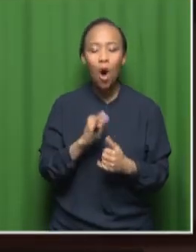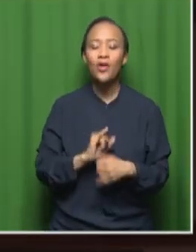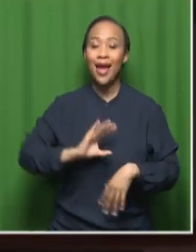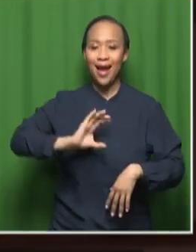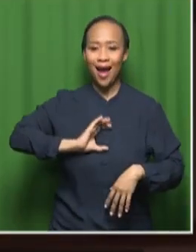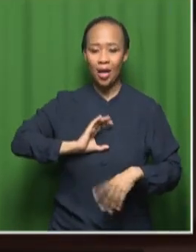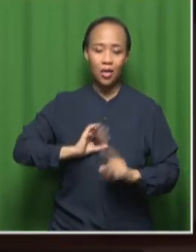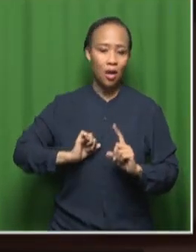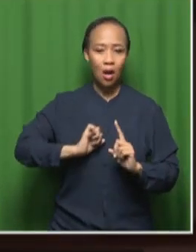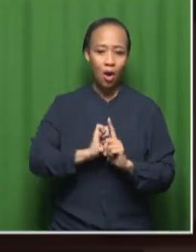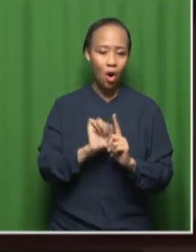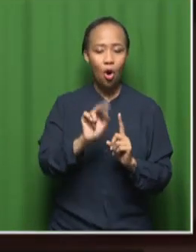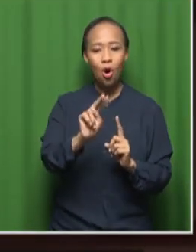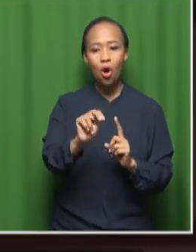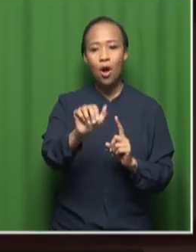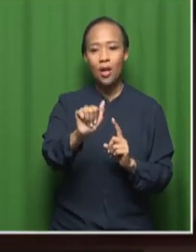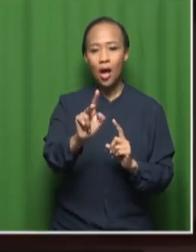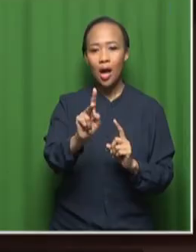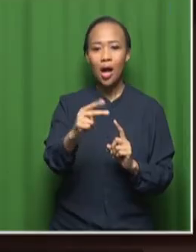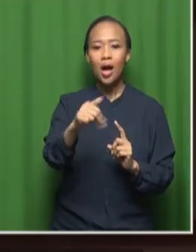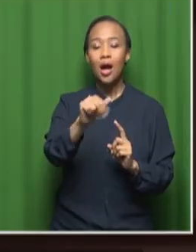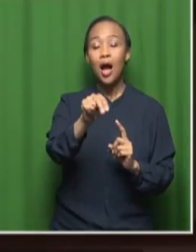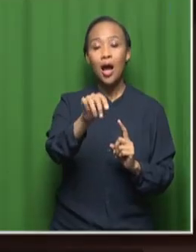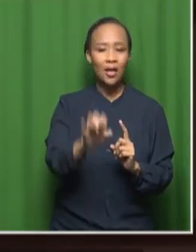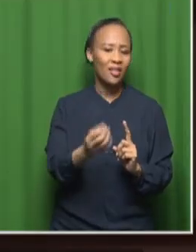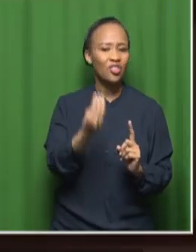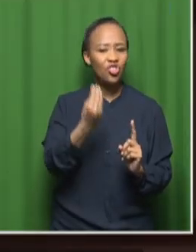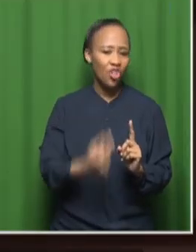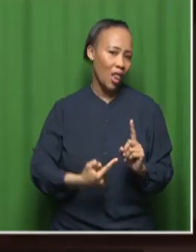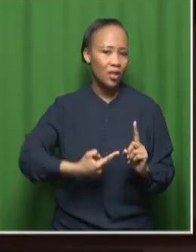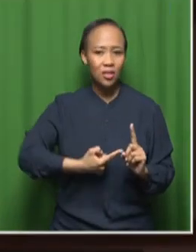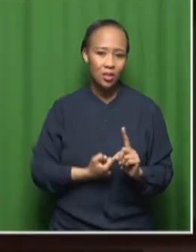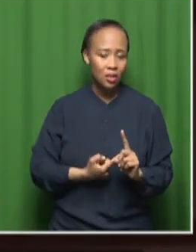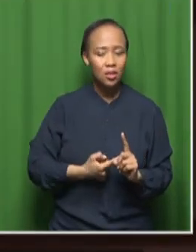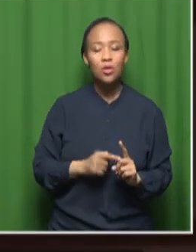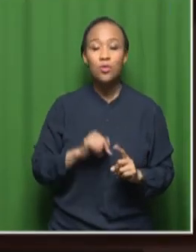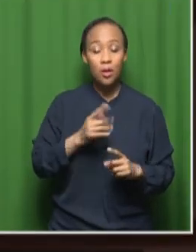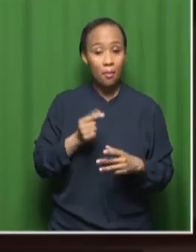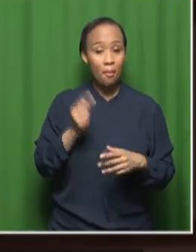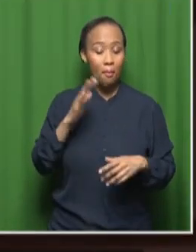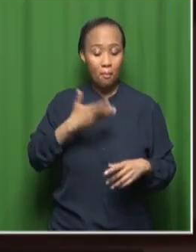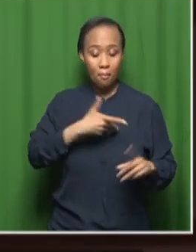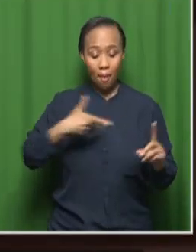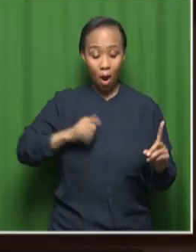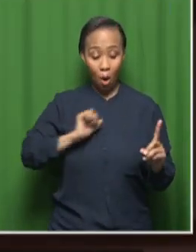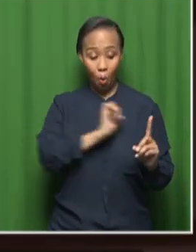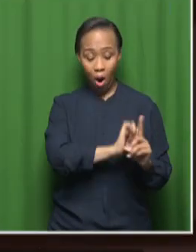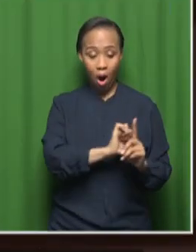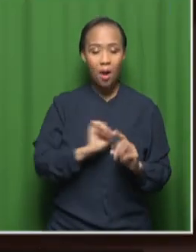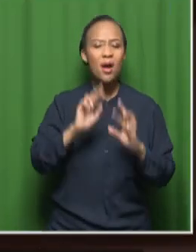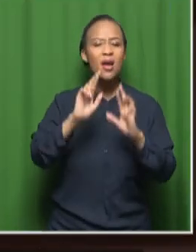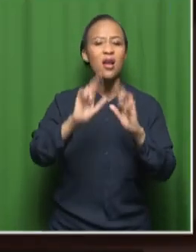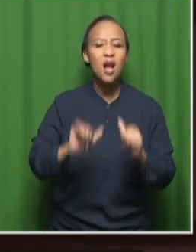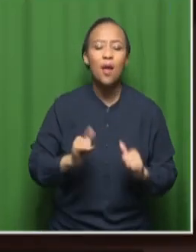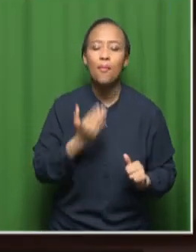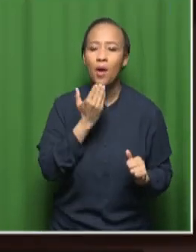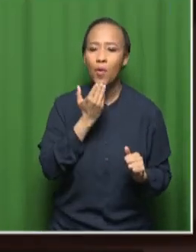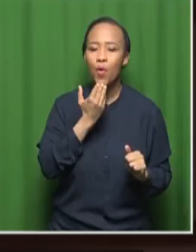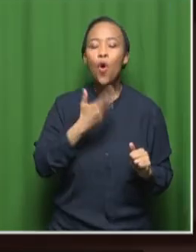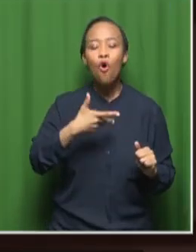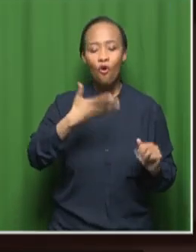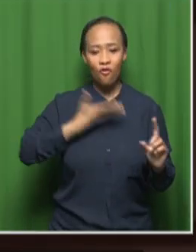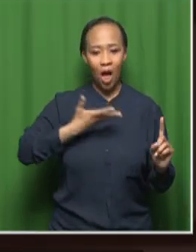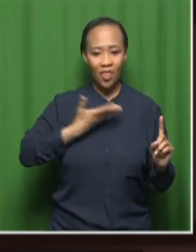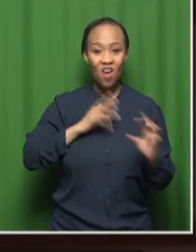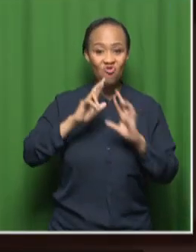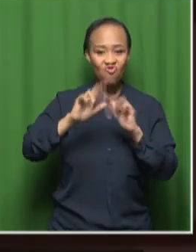Just to take you back a little bit about Nakhane, this child was conceived through rape. Her mom was raped by her father, her biological father. So